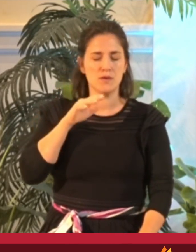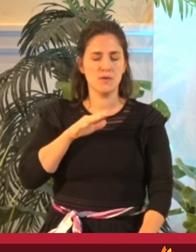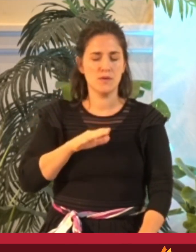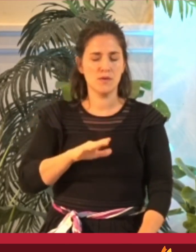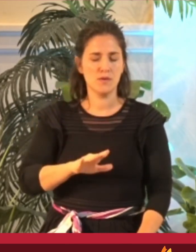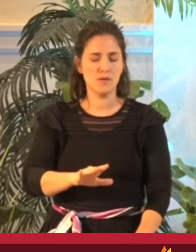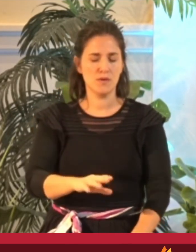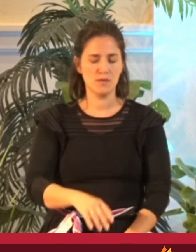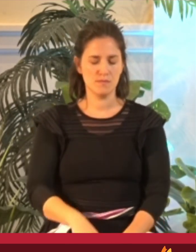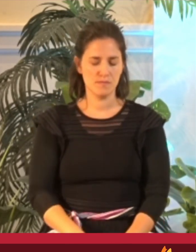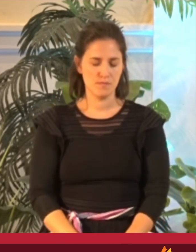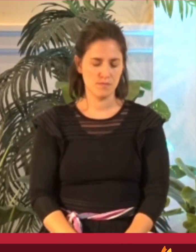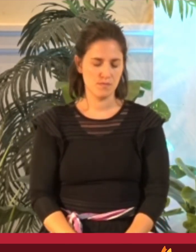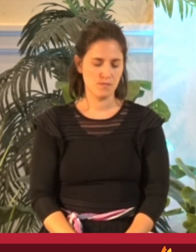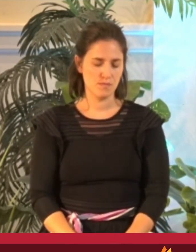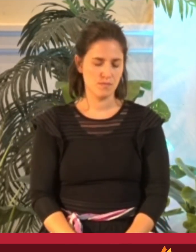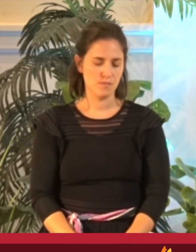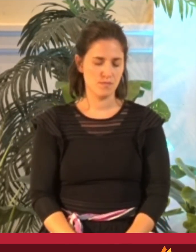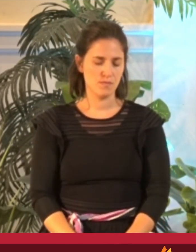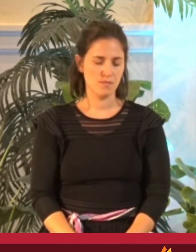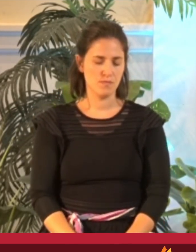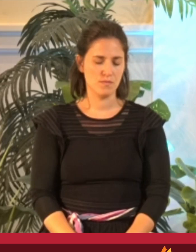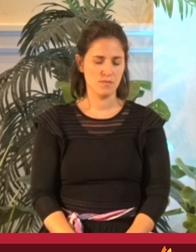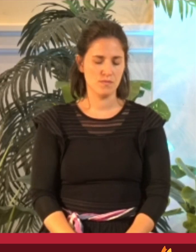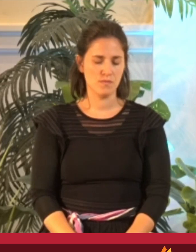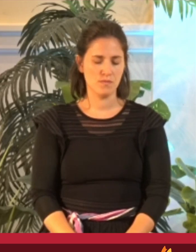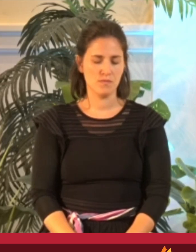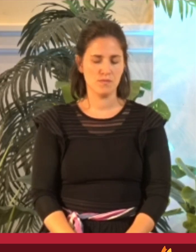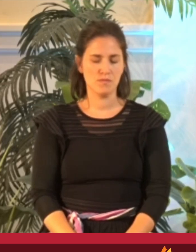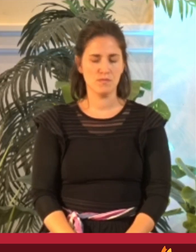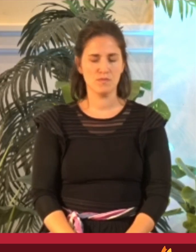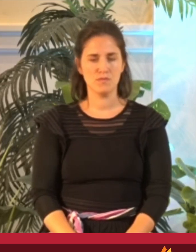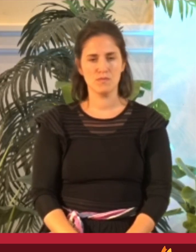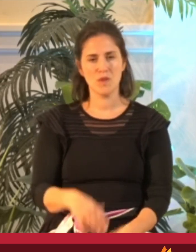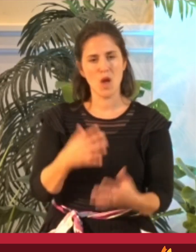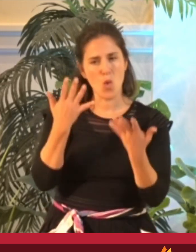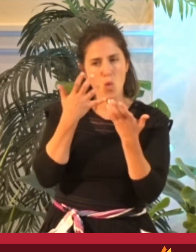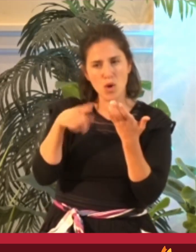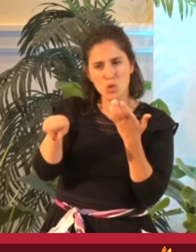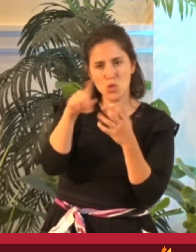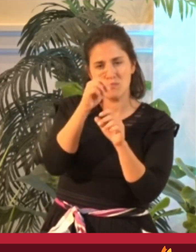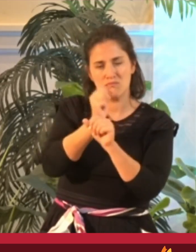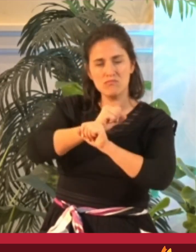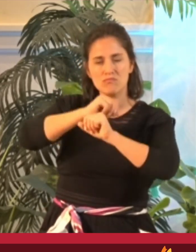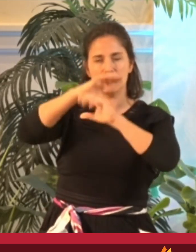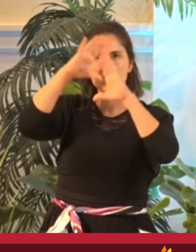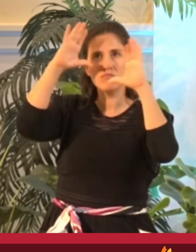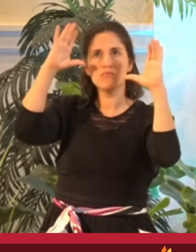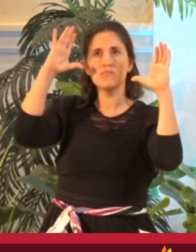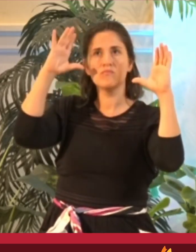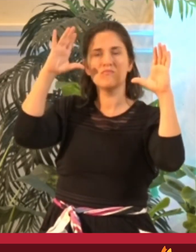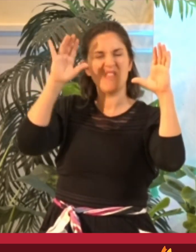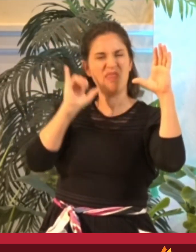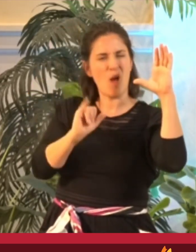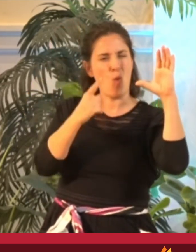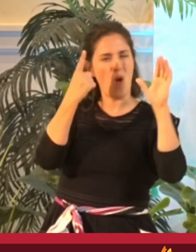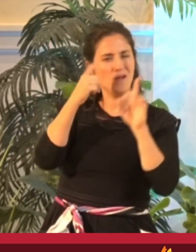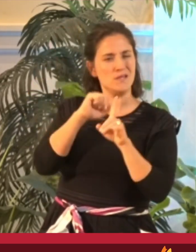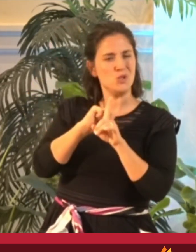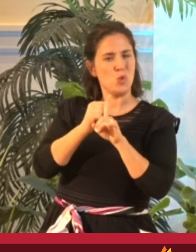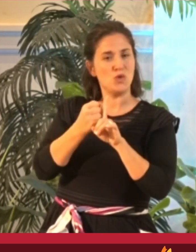Now this time, think about those moments when you might need help.